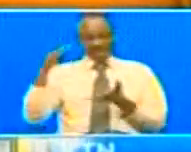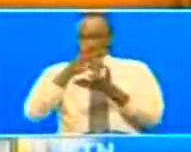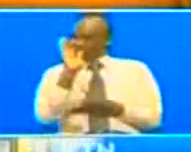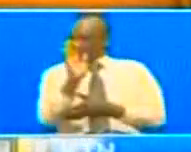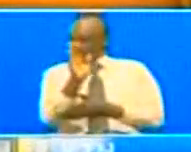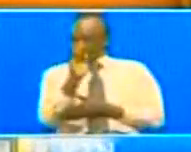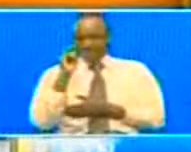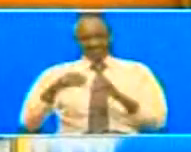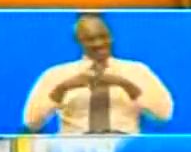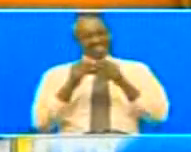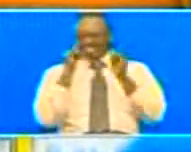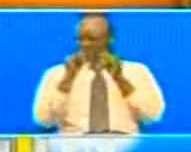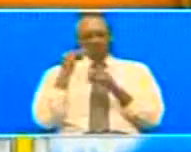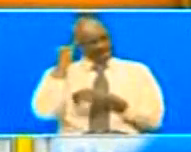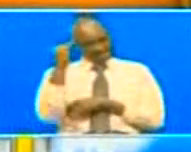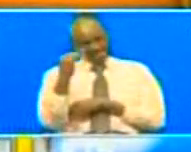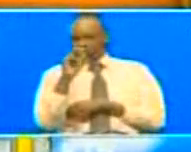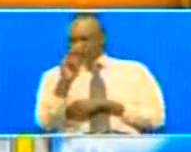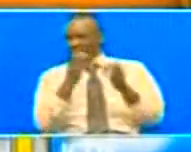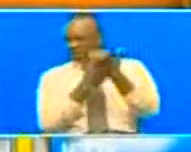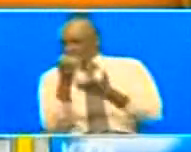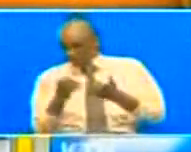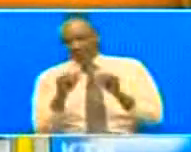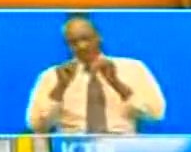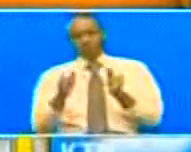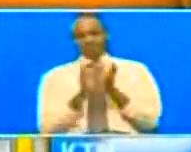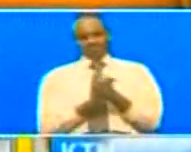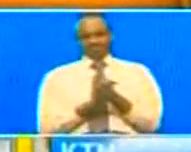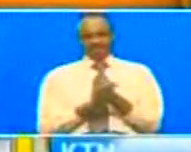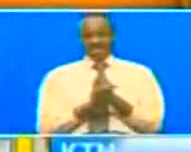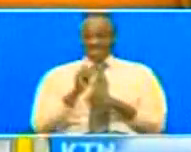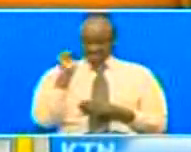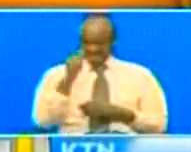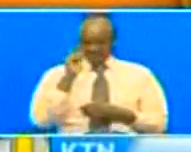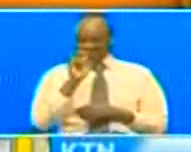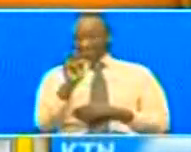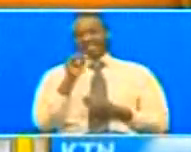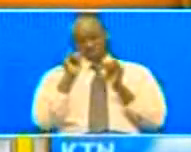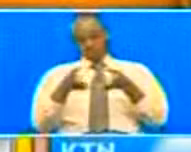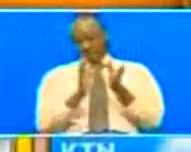them to create new ideas and to look at the economy in a new way, the Kenya's macroeconomy in a new way from